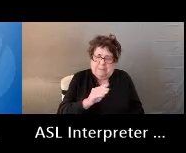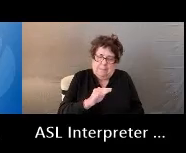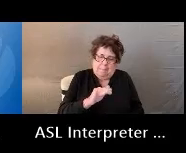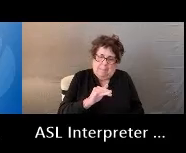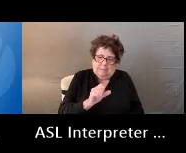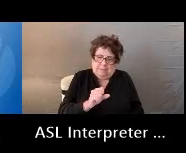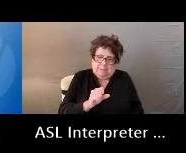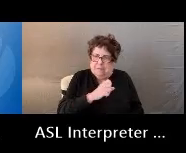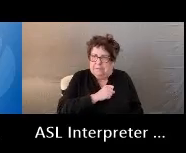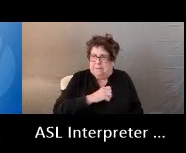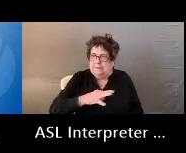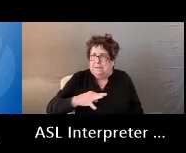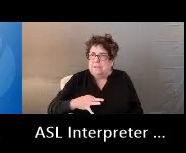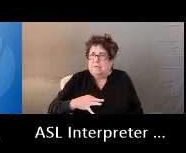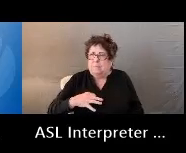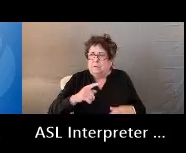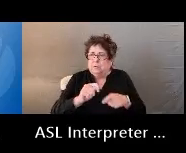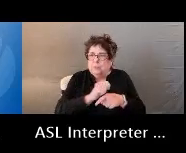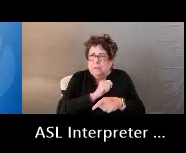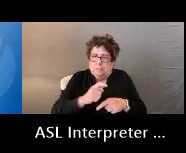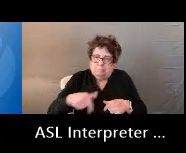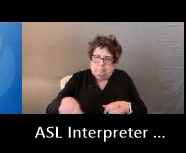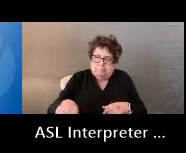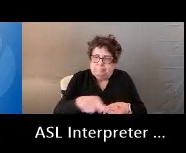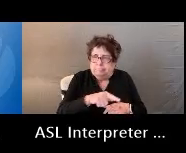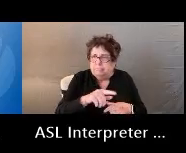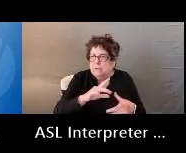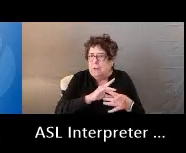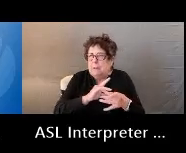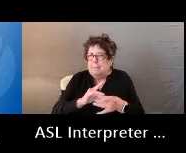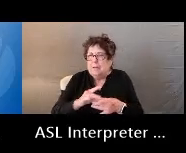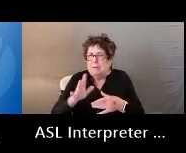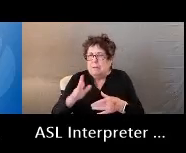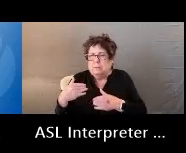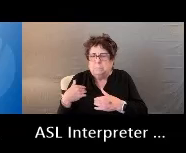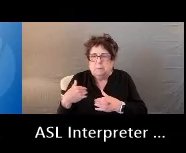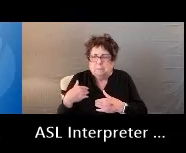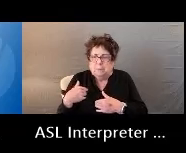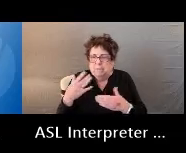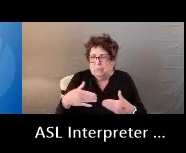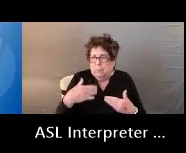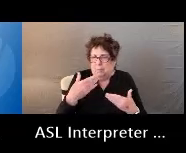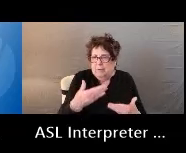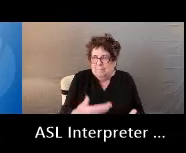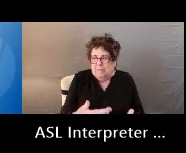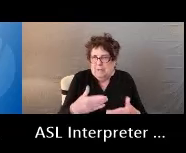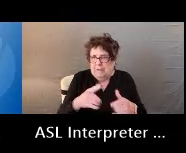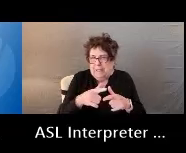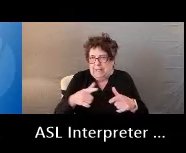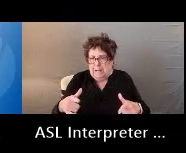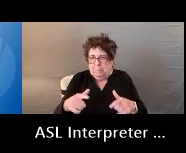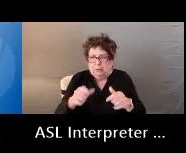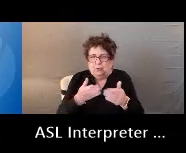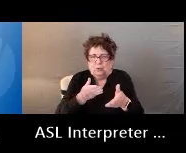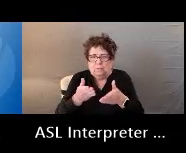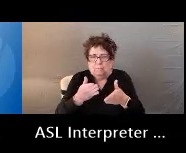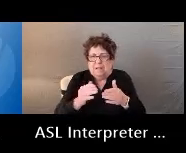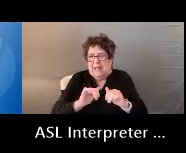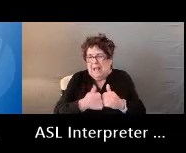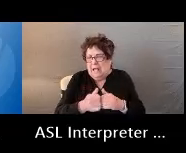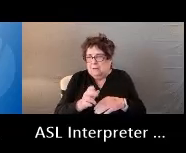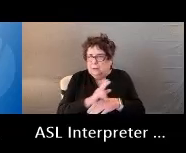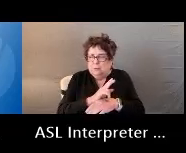to provide language services, how to utilize phone interpreting services, and also how to manage